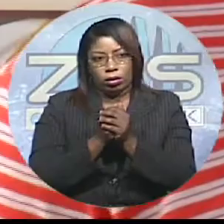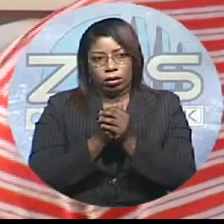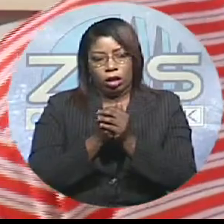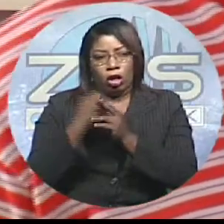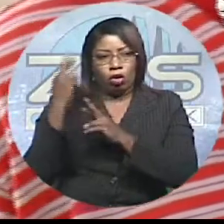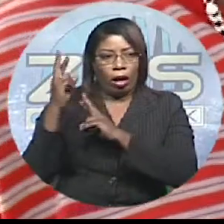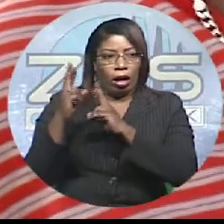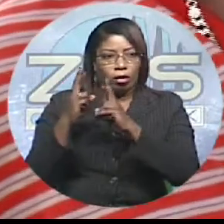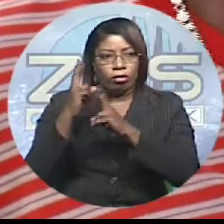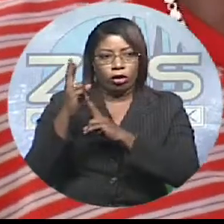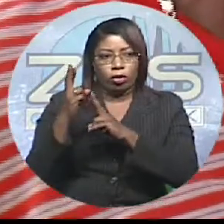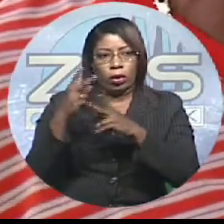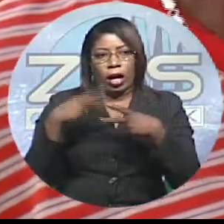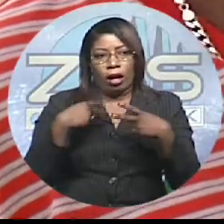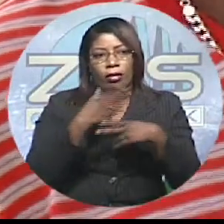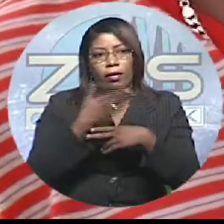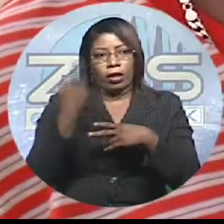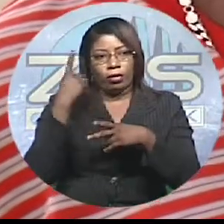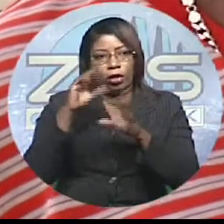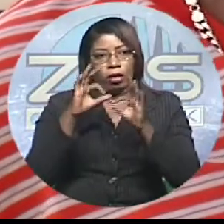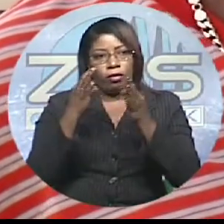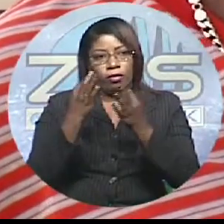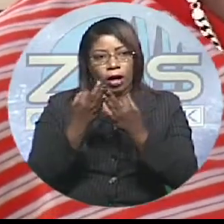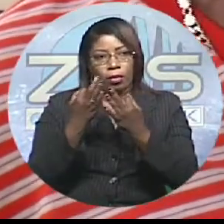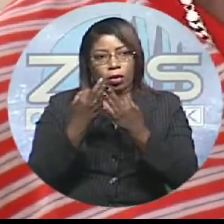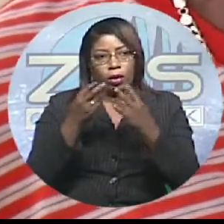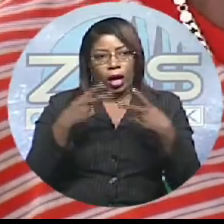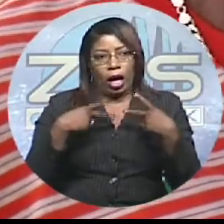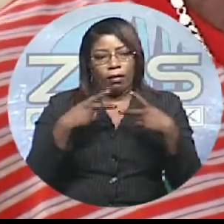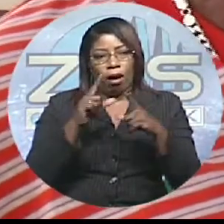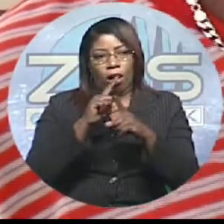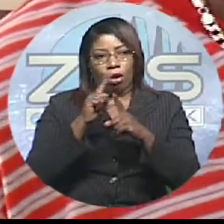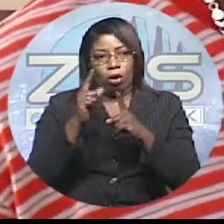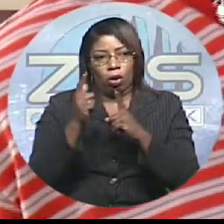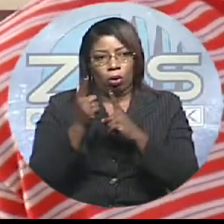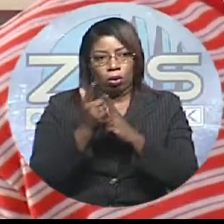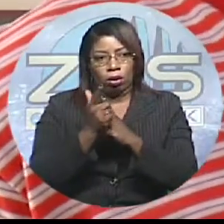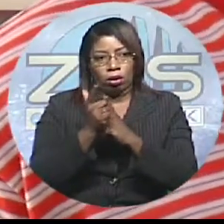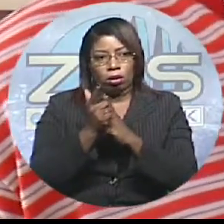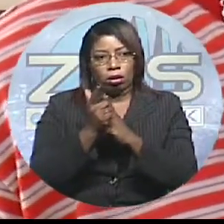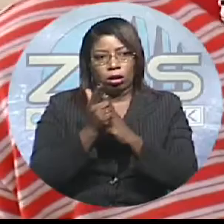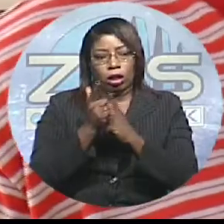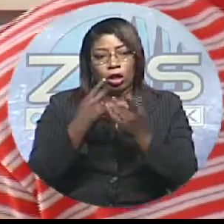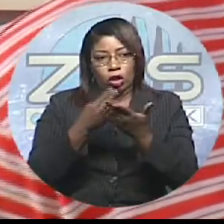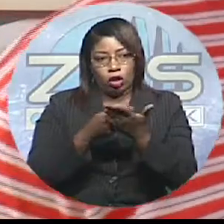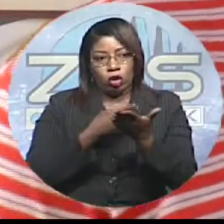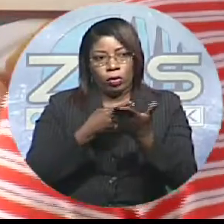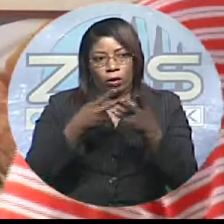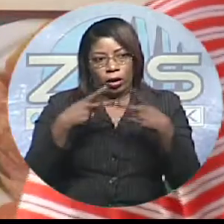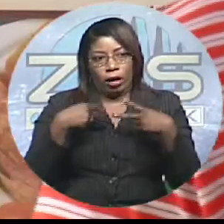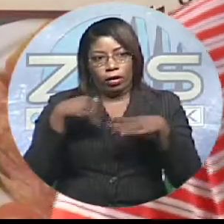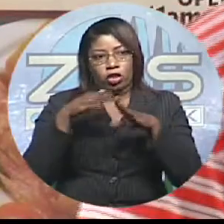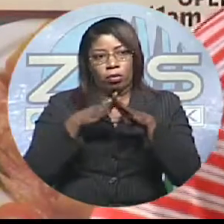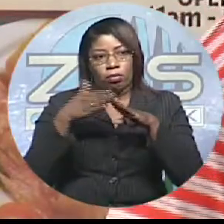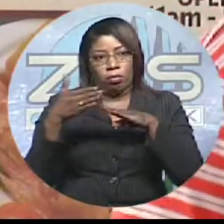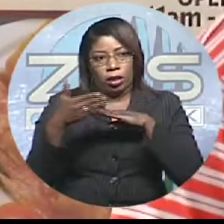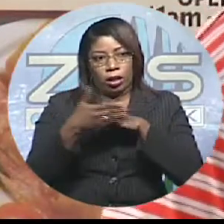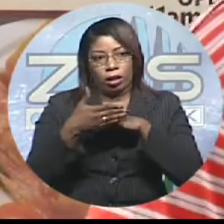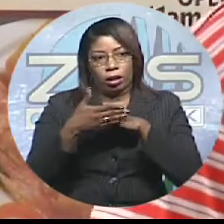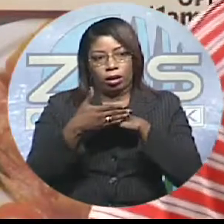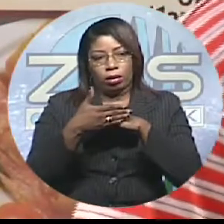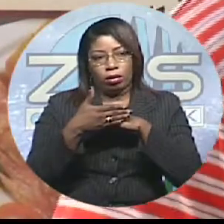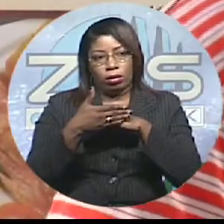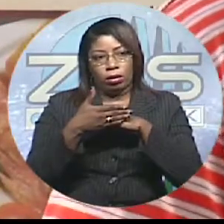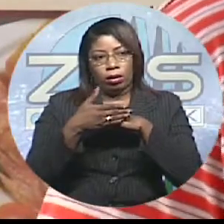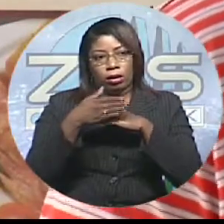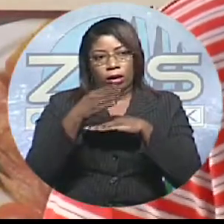raffles. We're going to have everything for the family. We're going to have our local soup that we normally have in Jamaica, which is managed water.